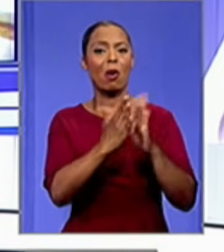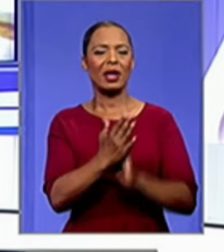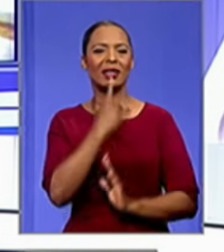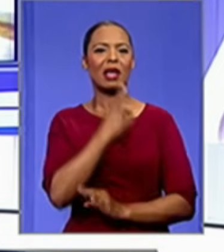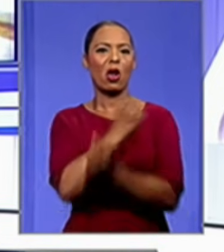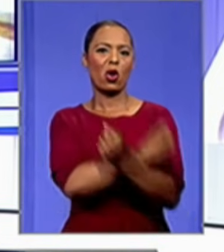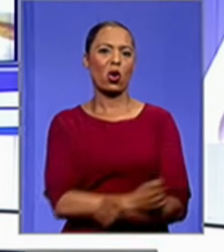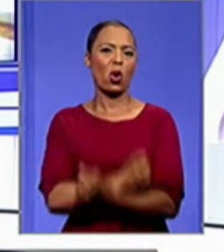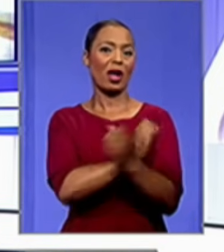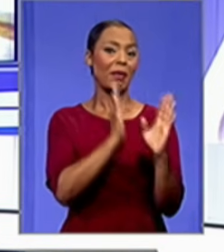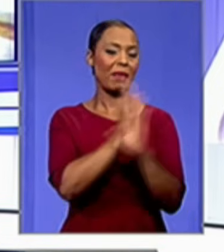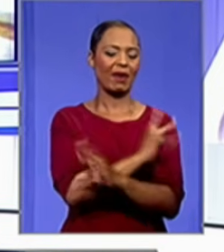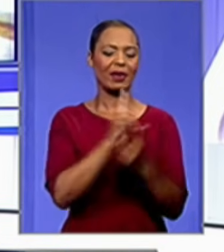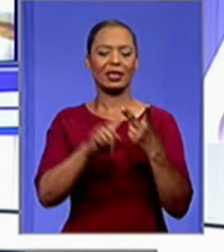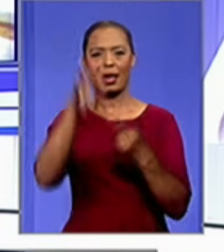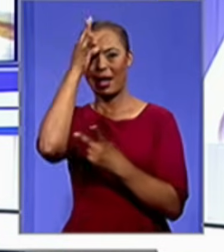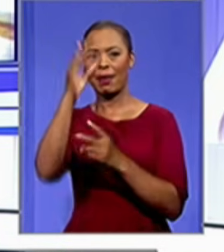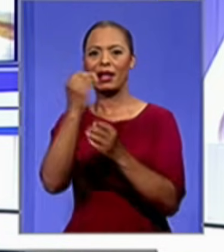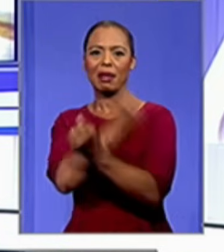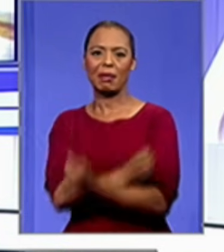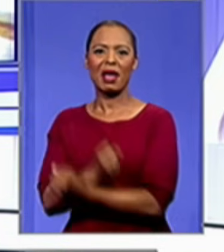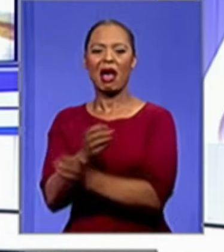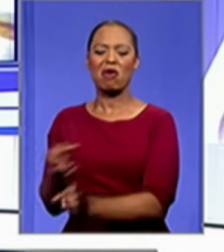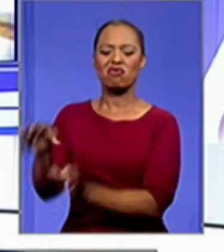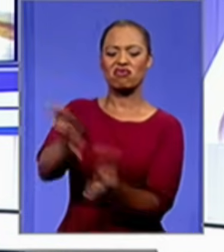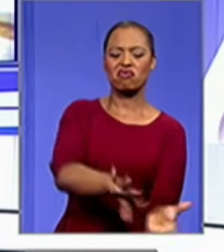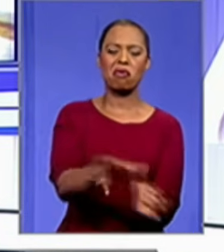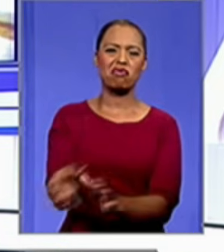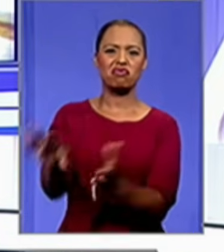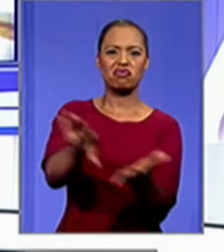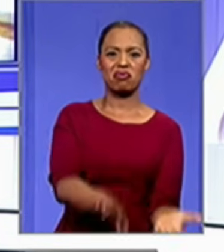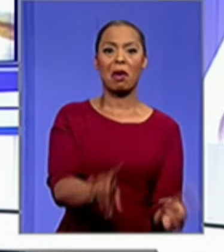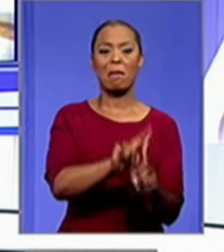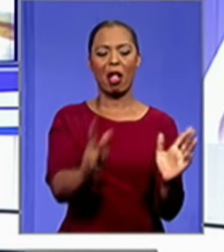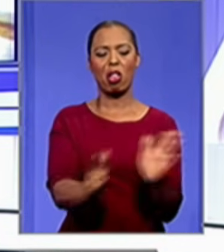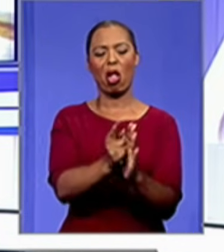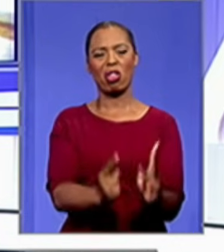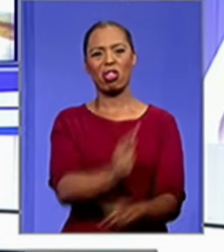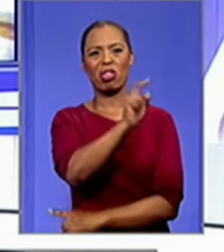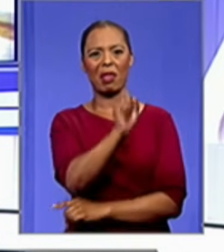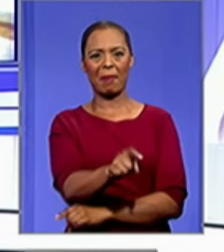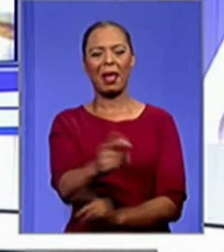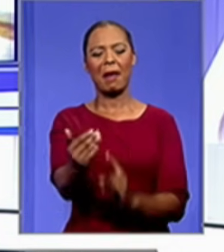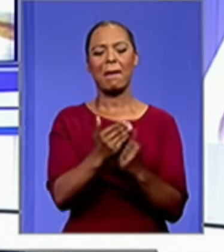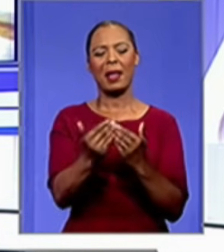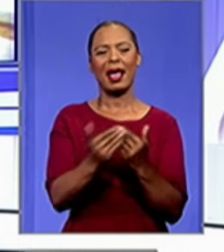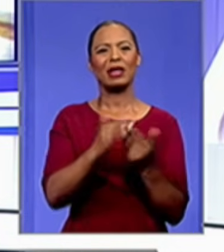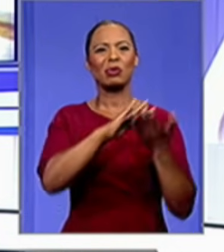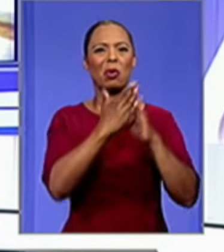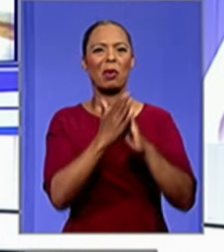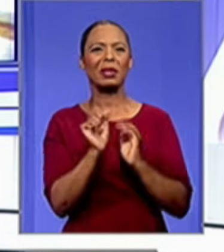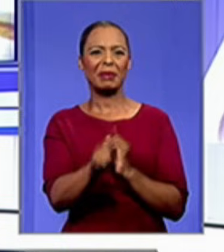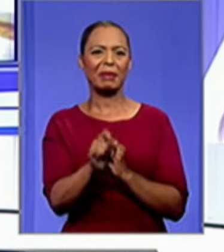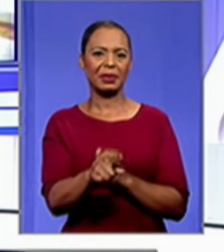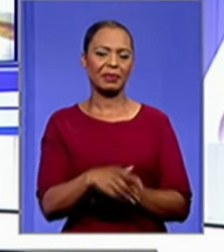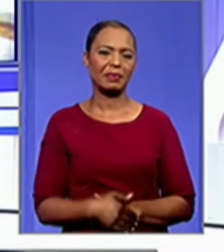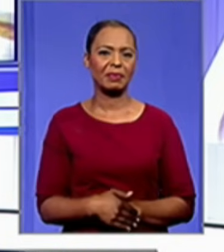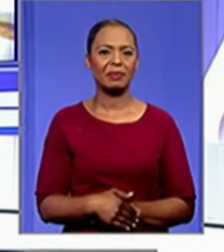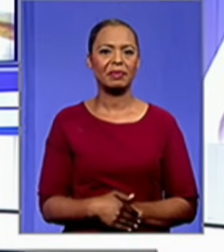tša private le tša mmušo di tšholla kelelatšhila ka moo go sego molaong ka mafelong a kgauswi le dipetse ka ntle